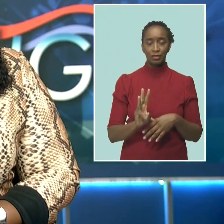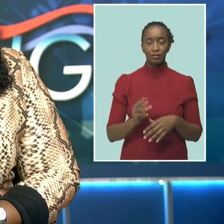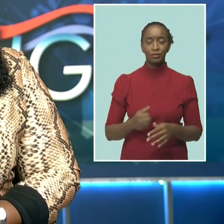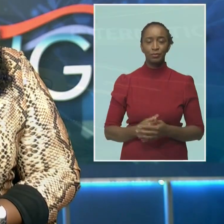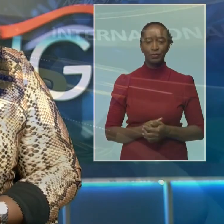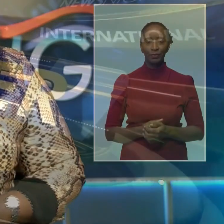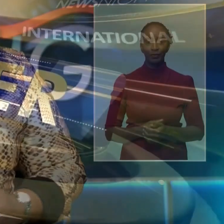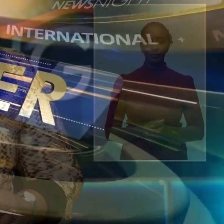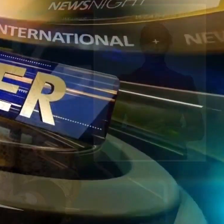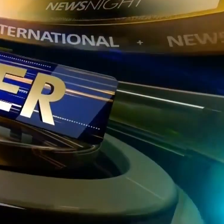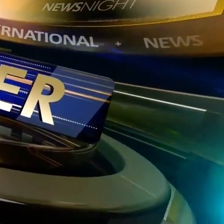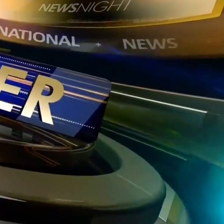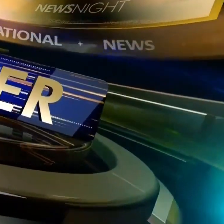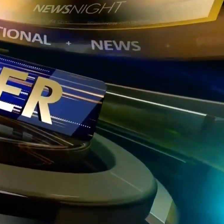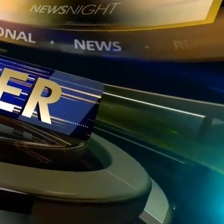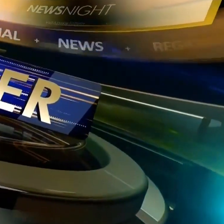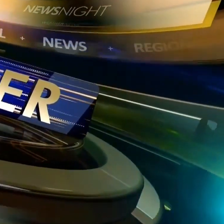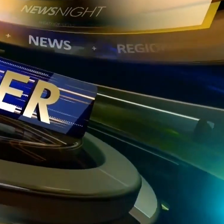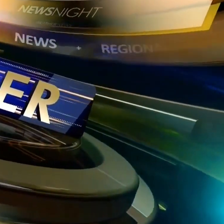O'Neill.